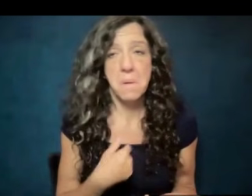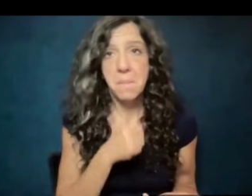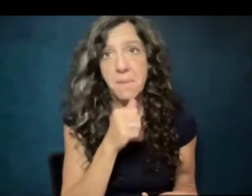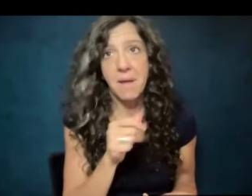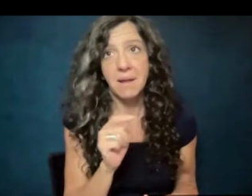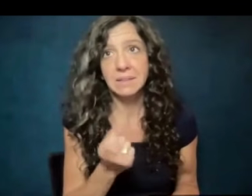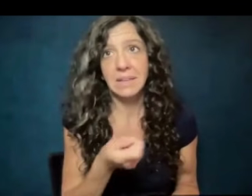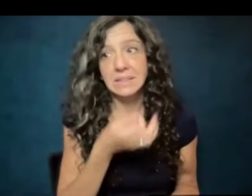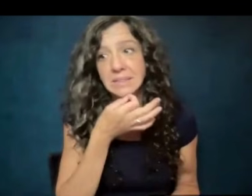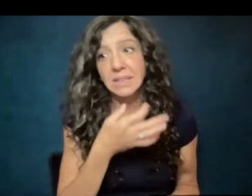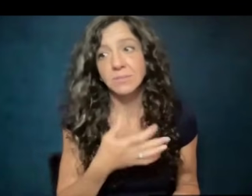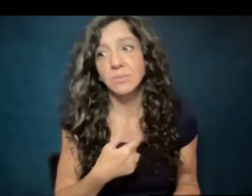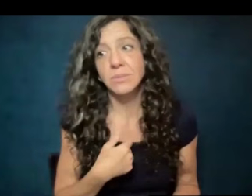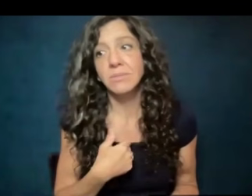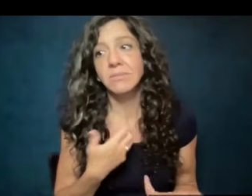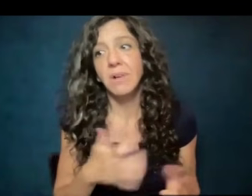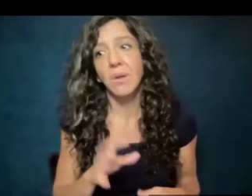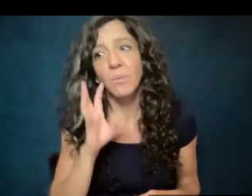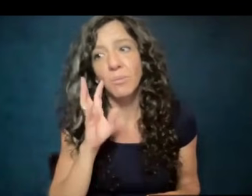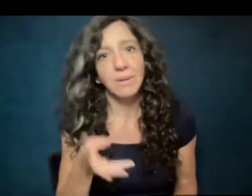I don't want to pretend I am.